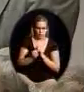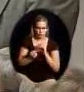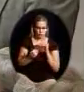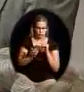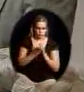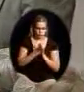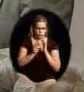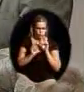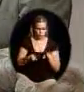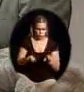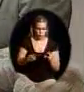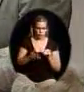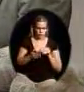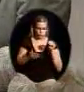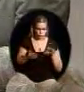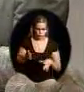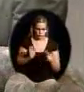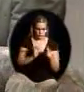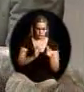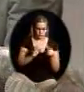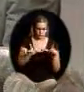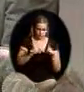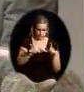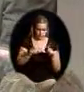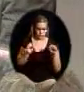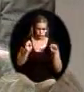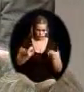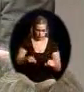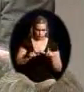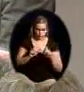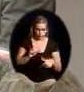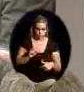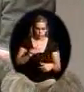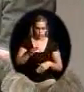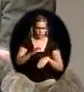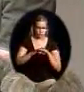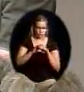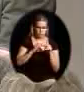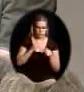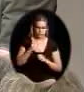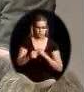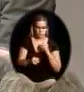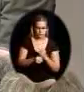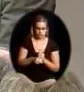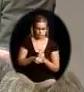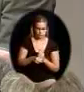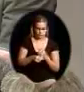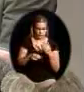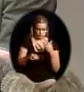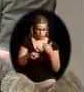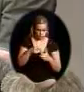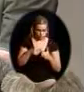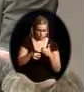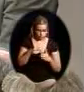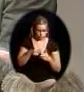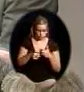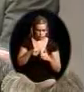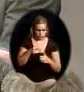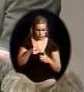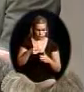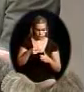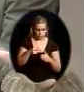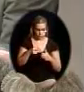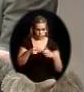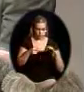the student's license can be suspended for up to a year. The problem with that is FERPA doesn't